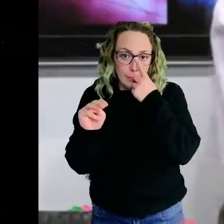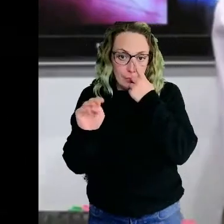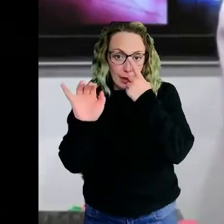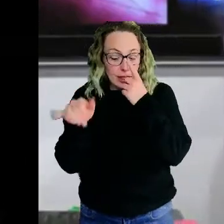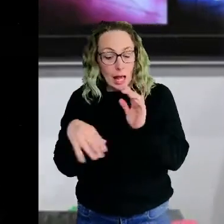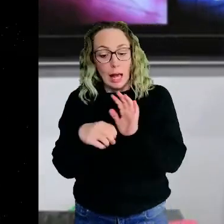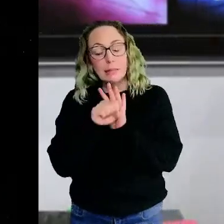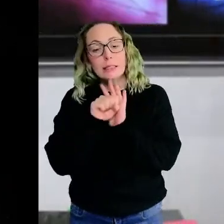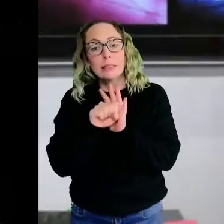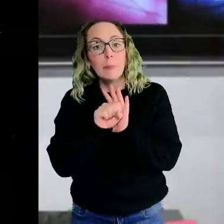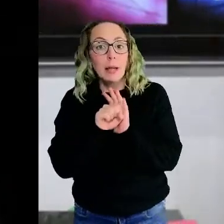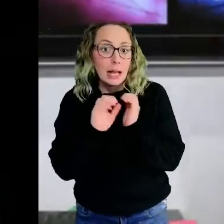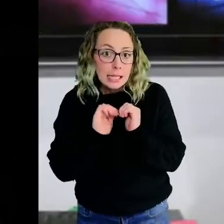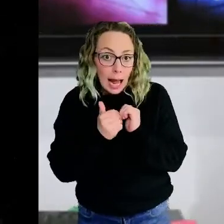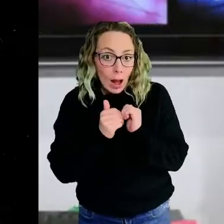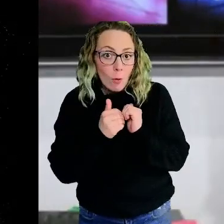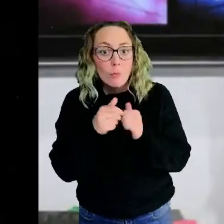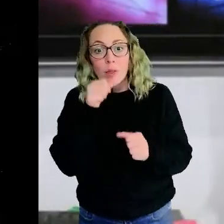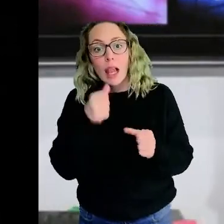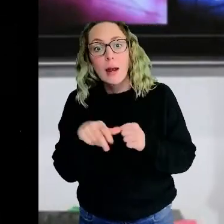the letter P,